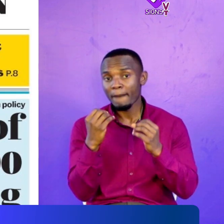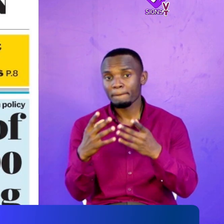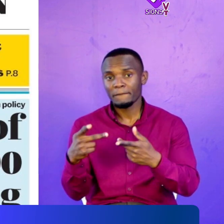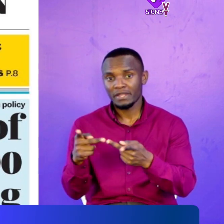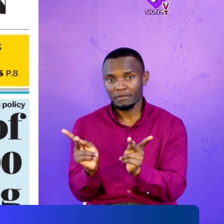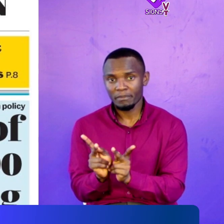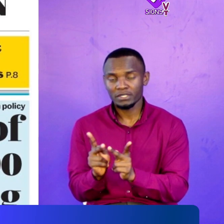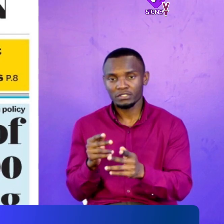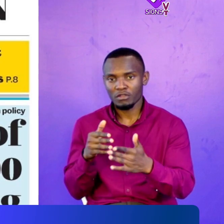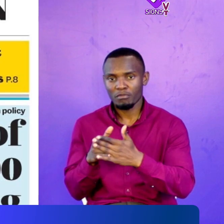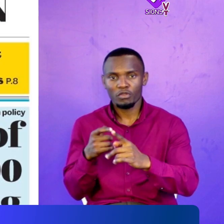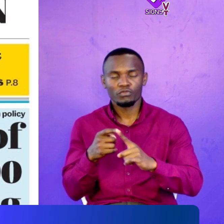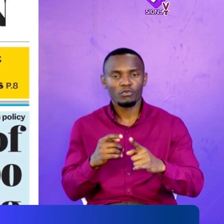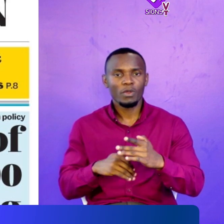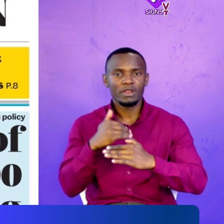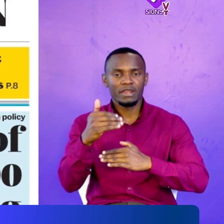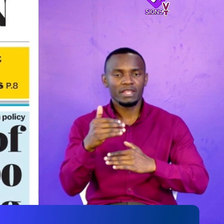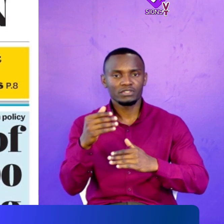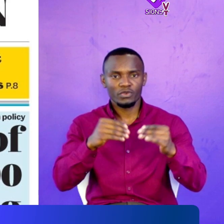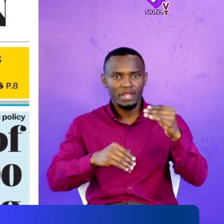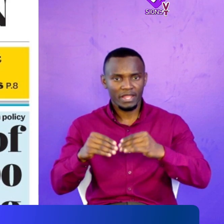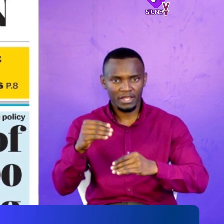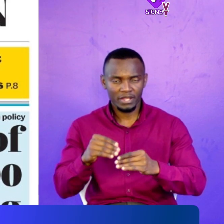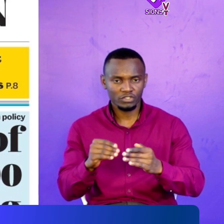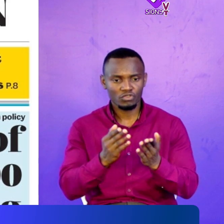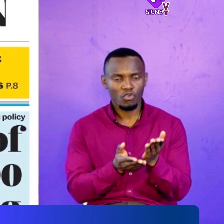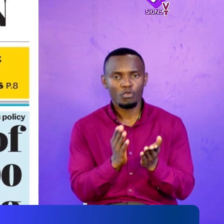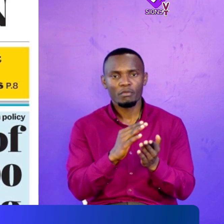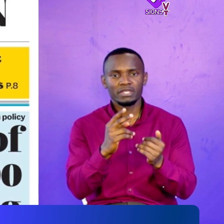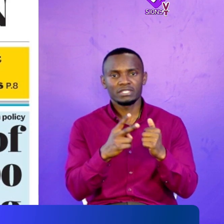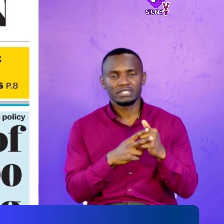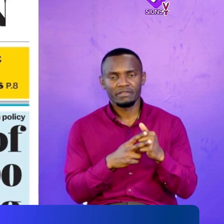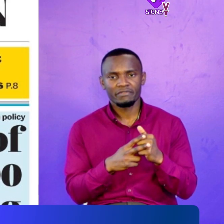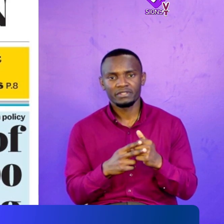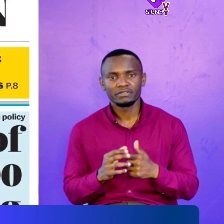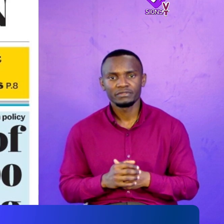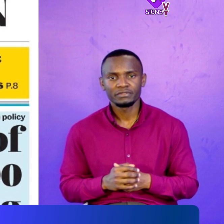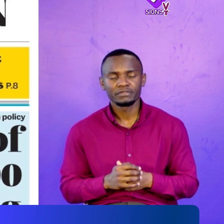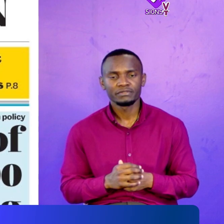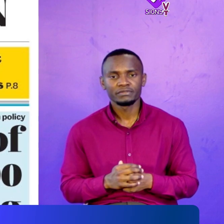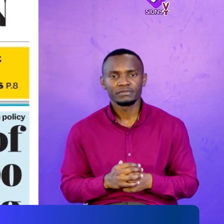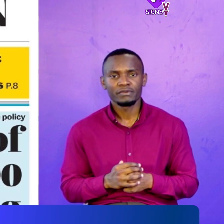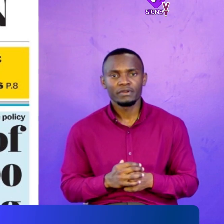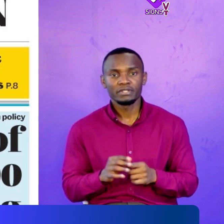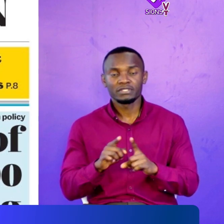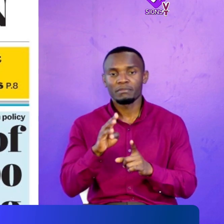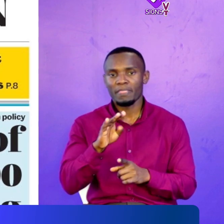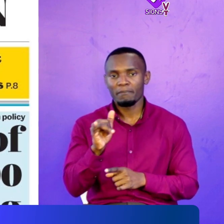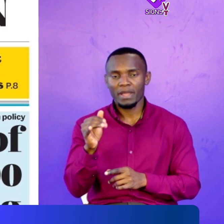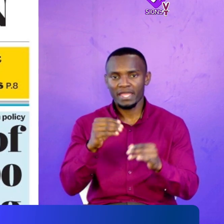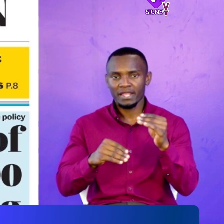barred from next polls. That is on page 7. That is in regards to the elections, by-elections that are going to be happening